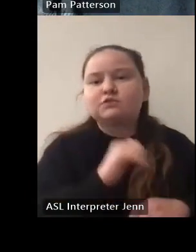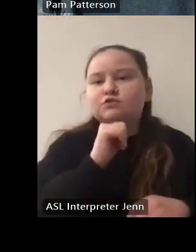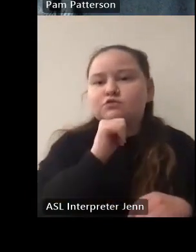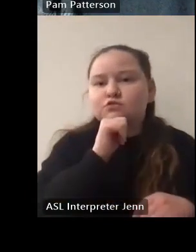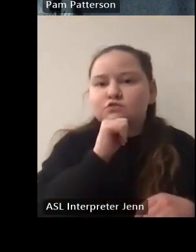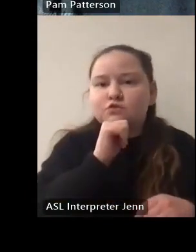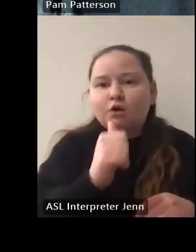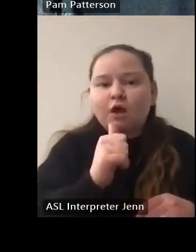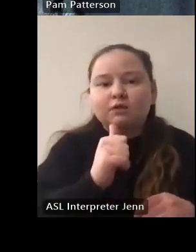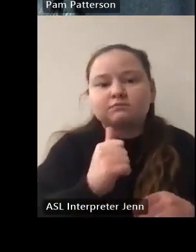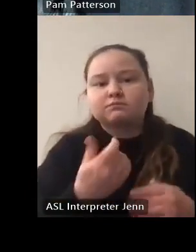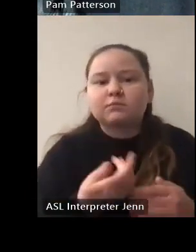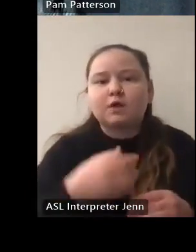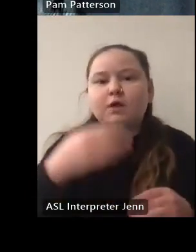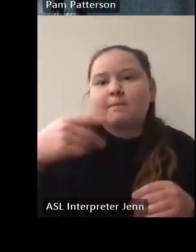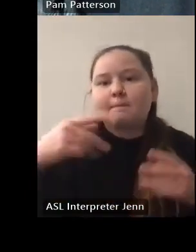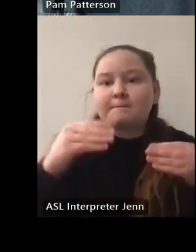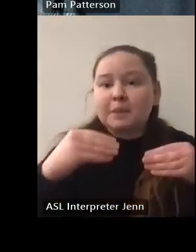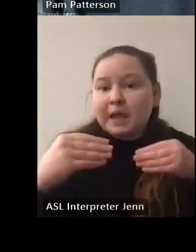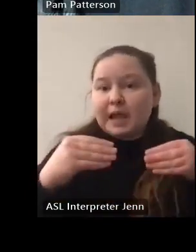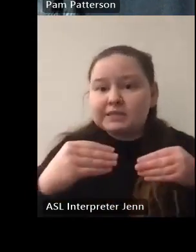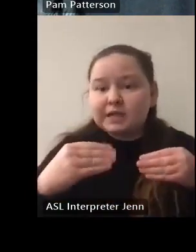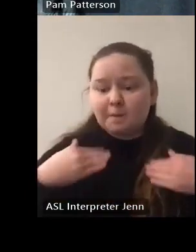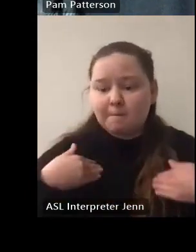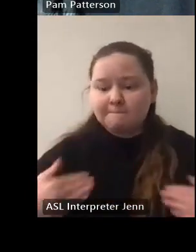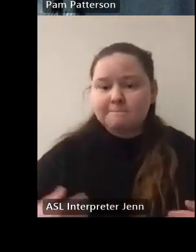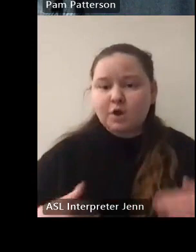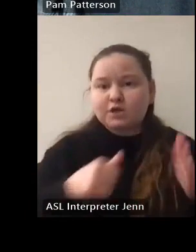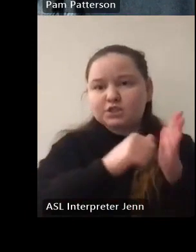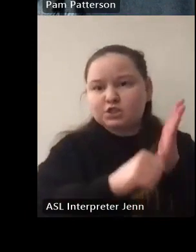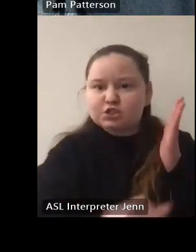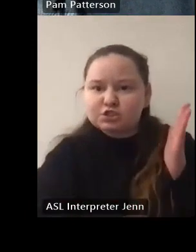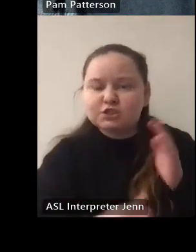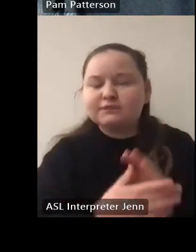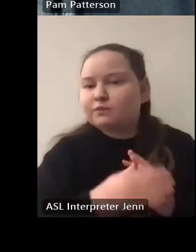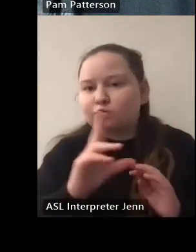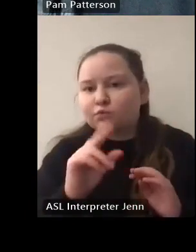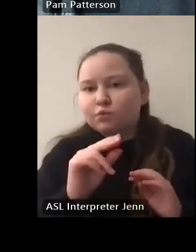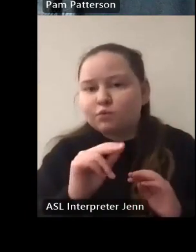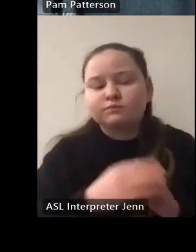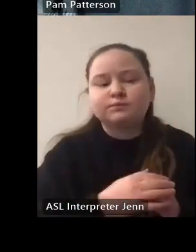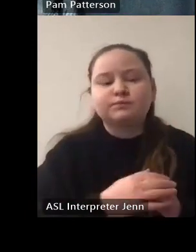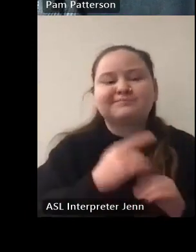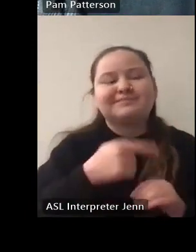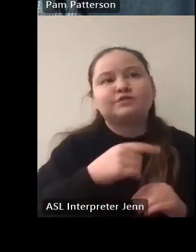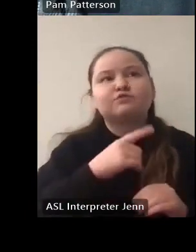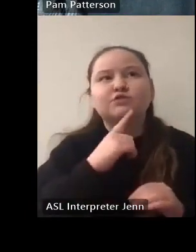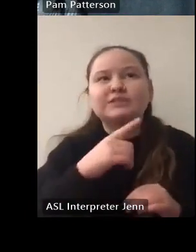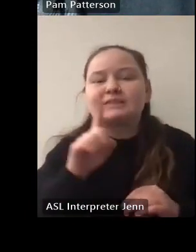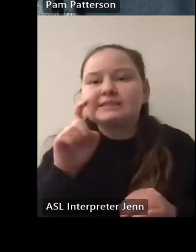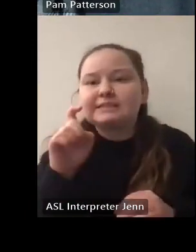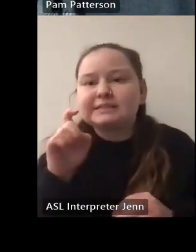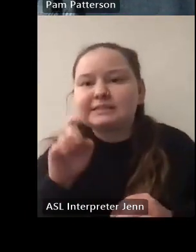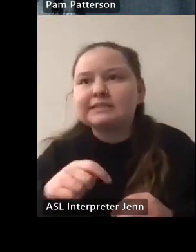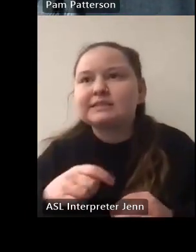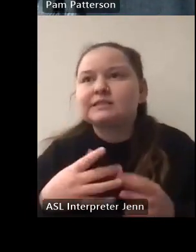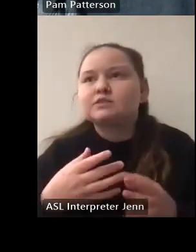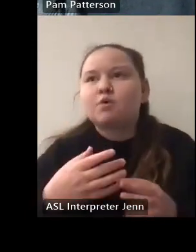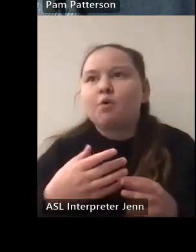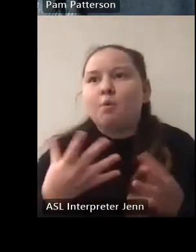we're talking about here, seen as more socially acceptable desire, but the need to be significantly